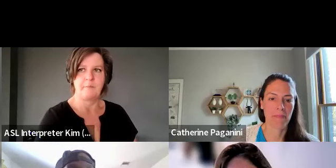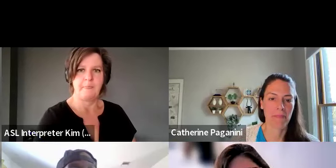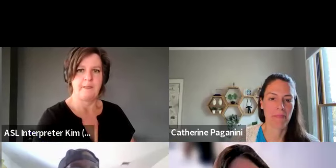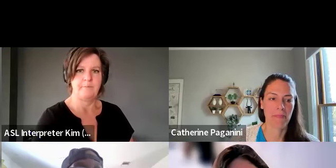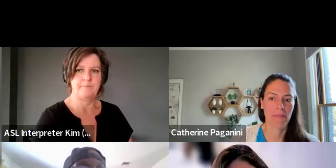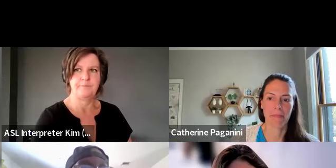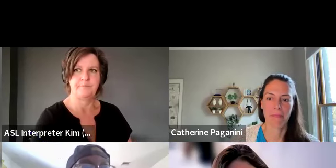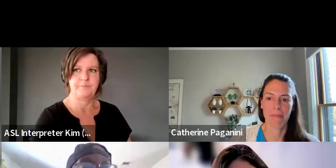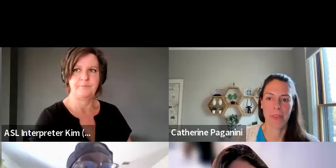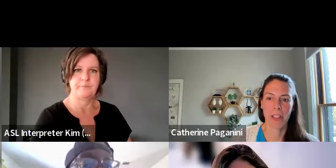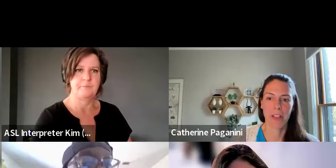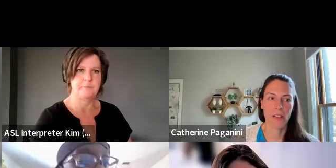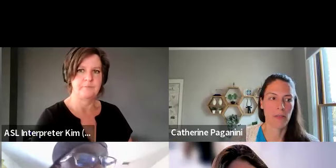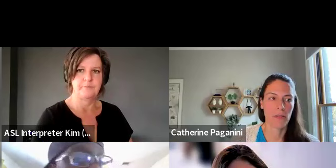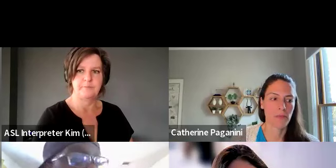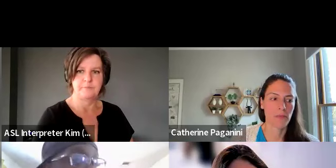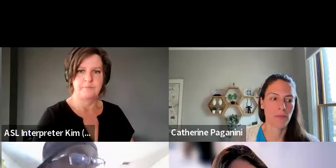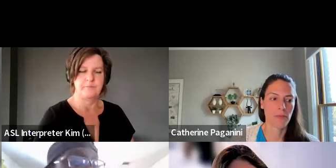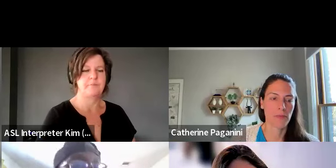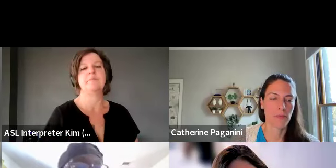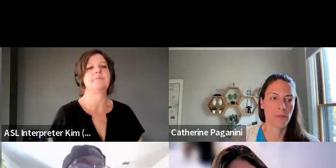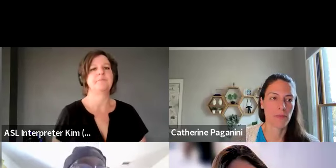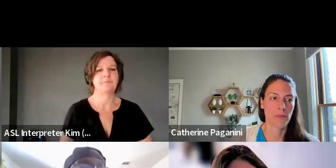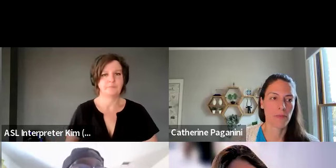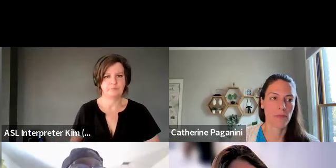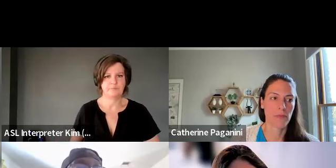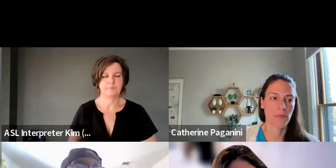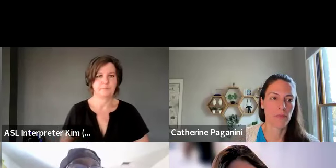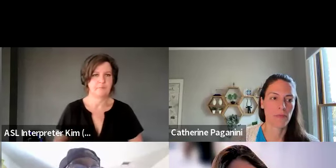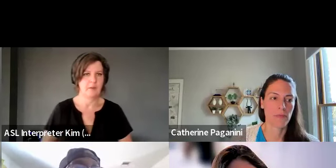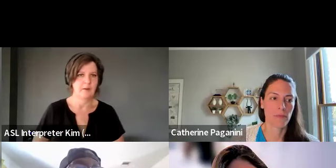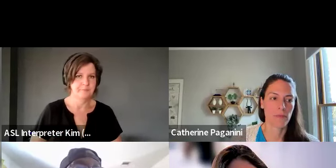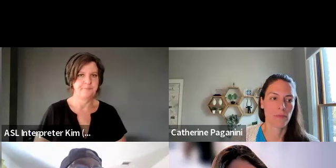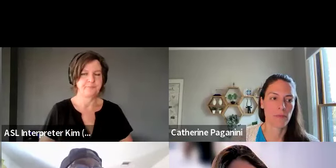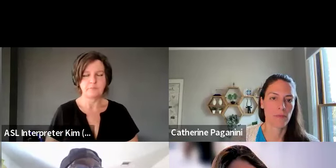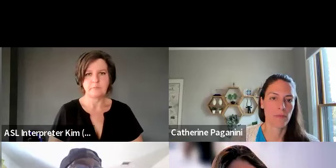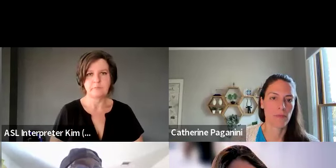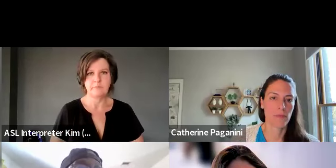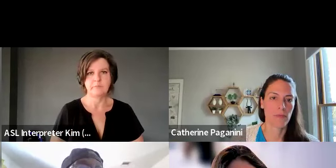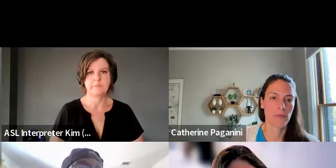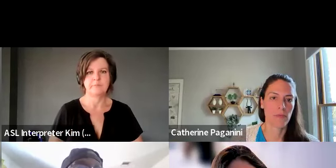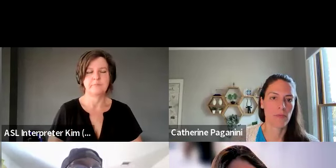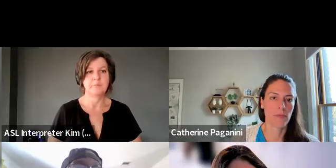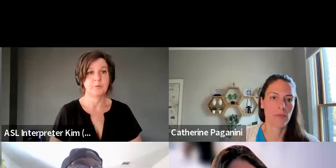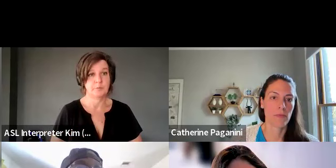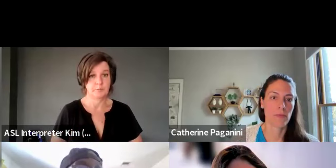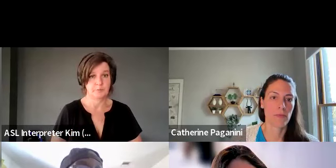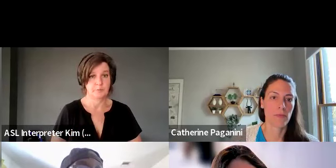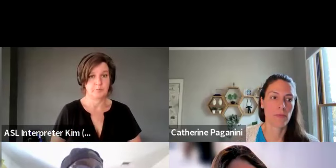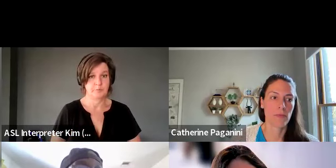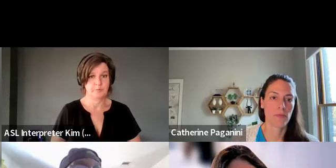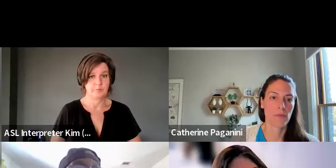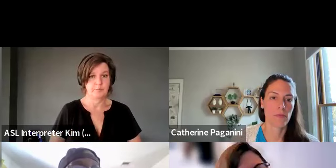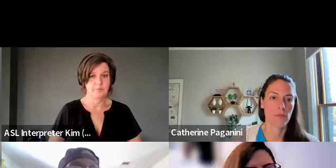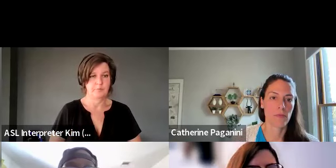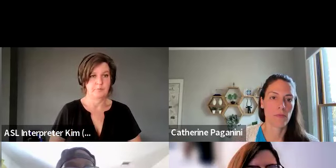Anything from anyone here? Questions, comments, thoughts? Anybody have any last closing things they want to say in